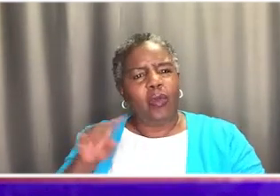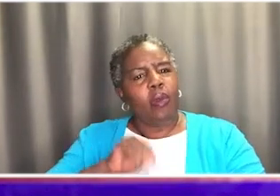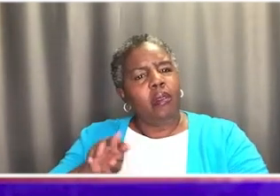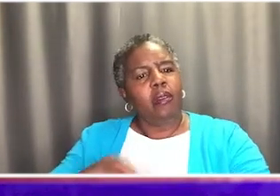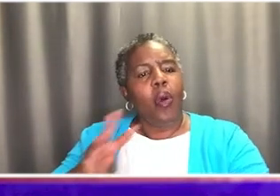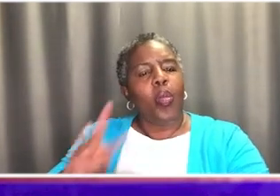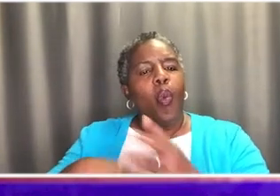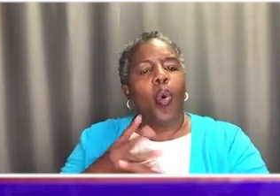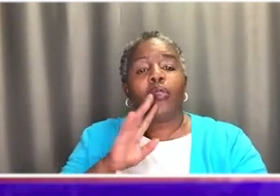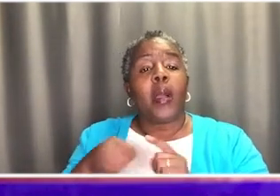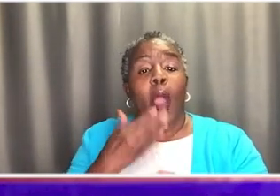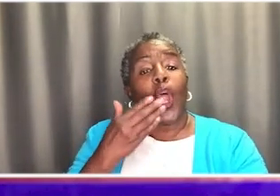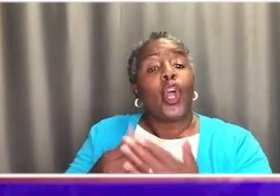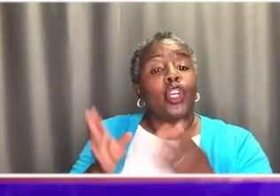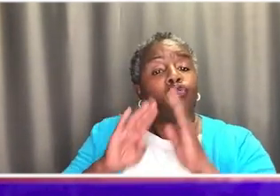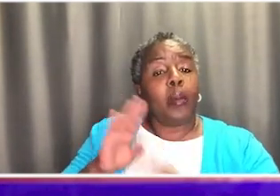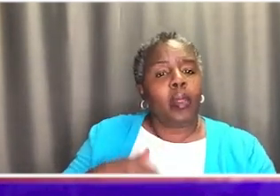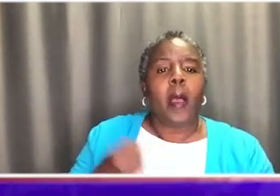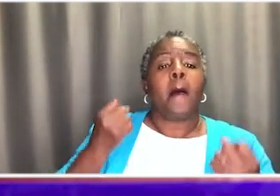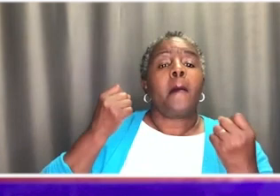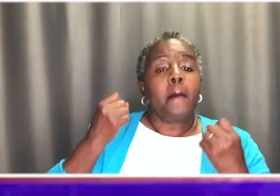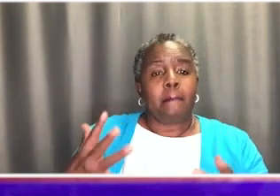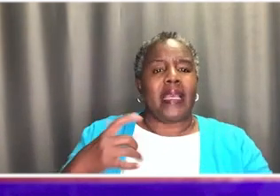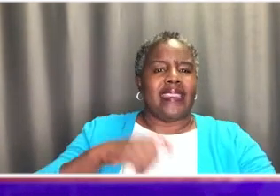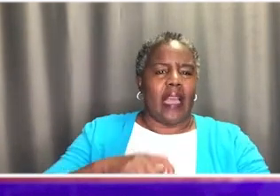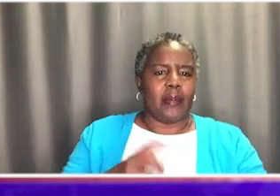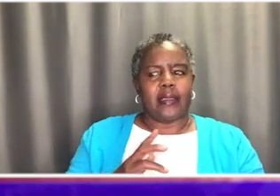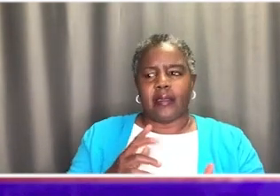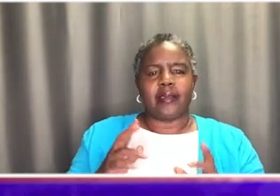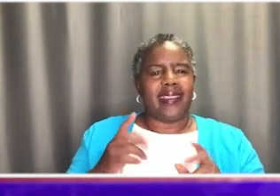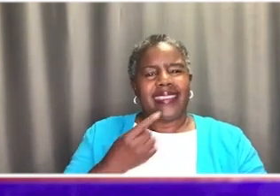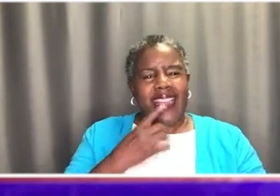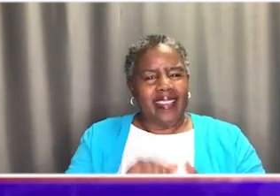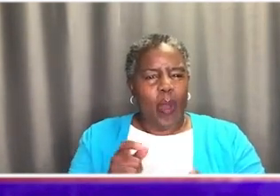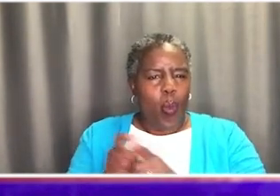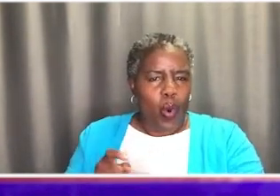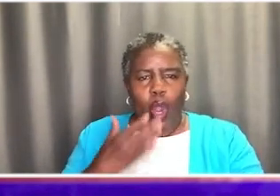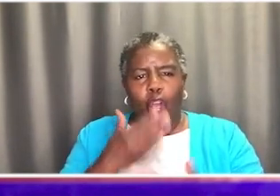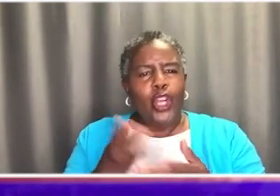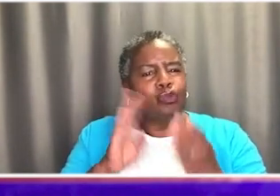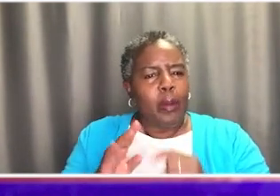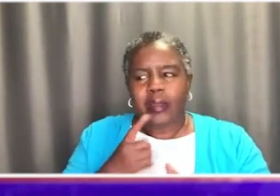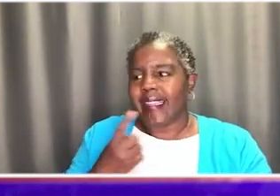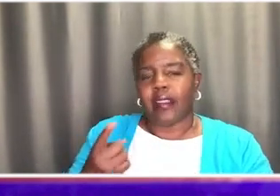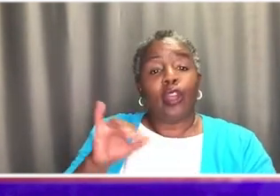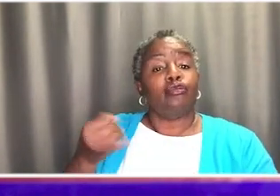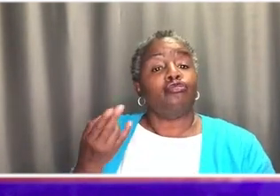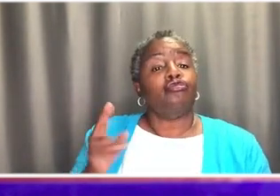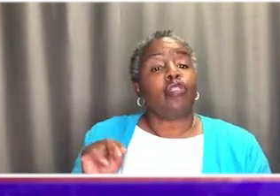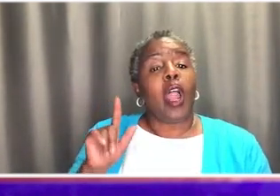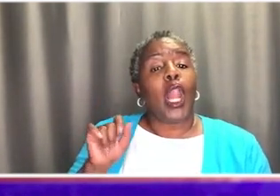talk about good trouble. And a lot of times people like to give it to John Lewis and said, John Lewis